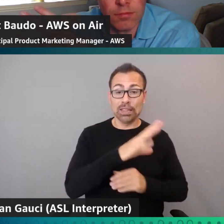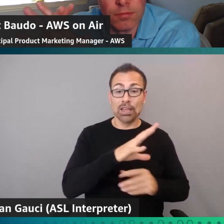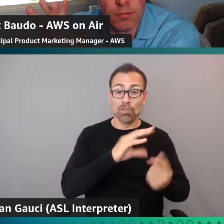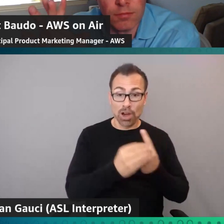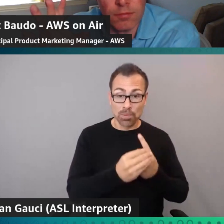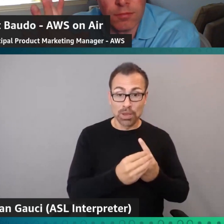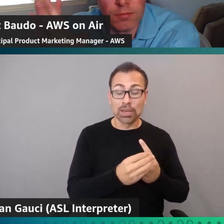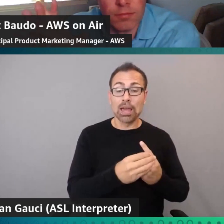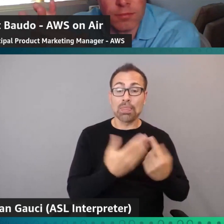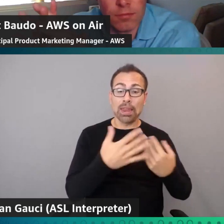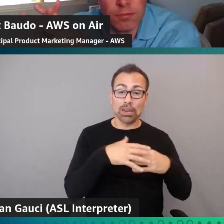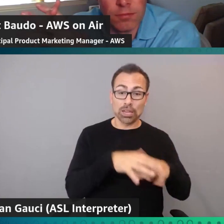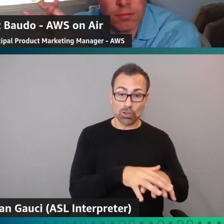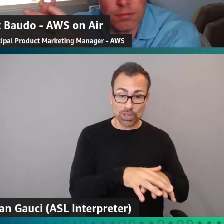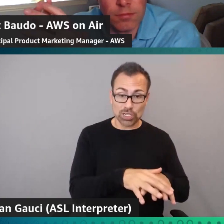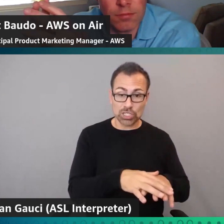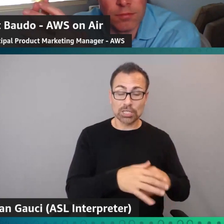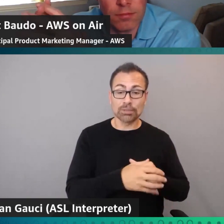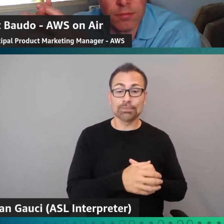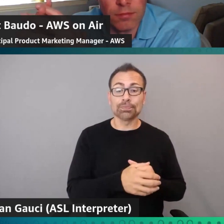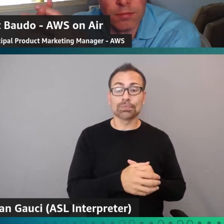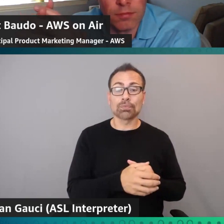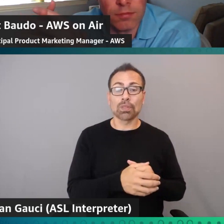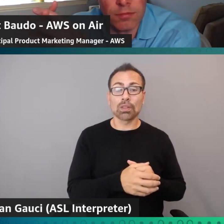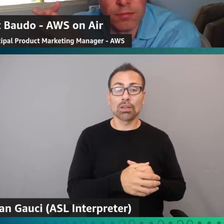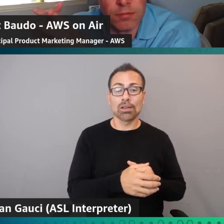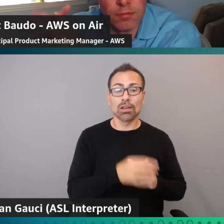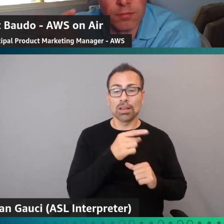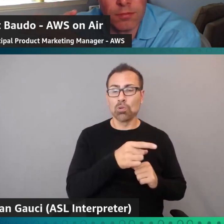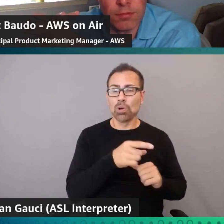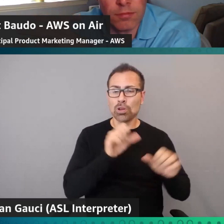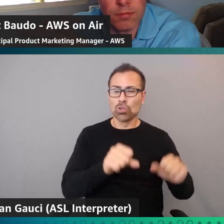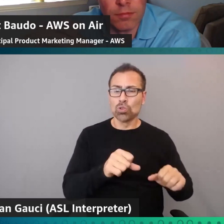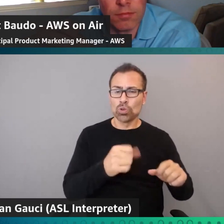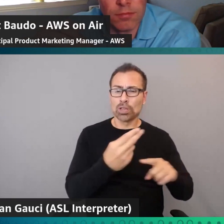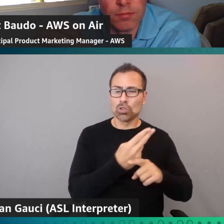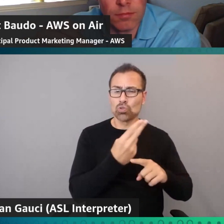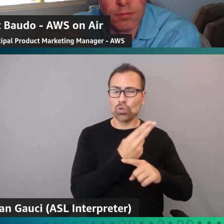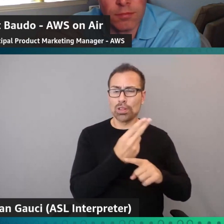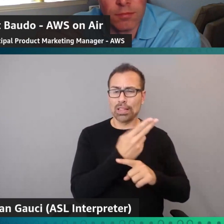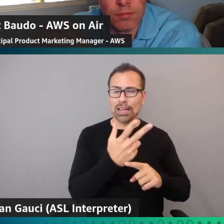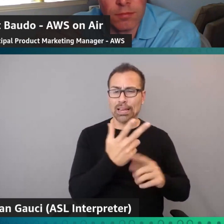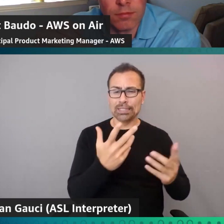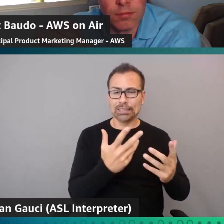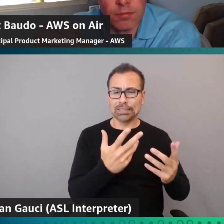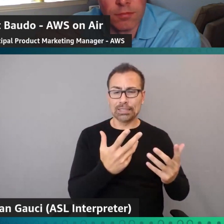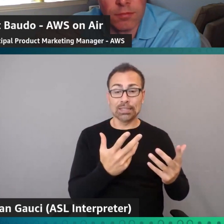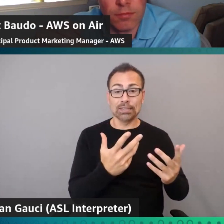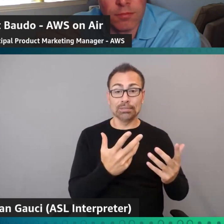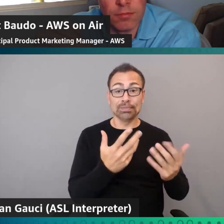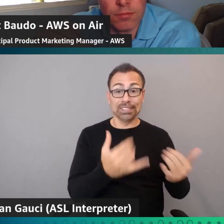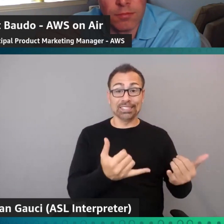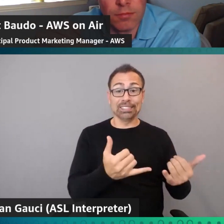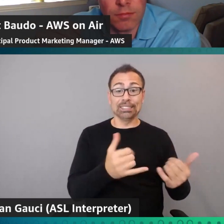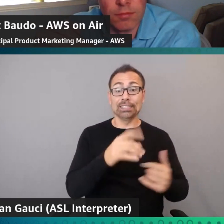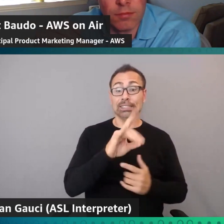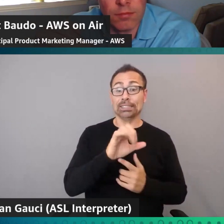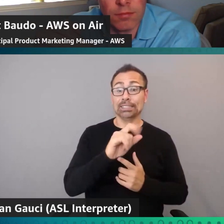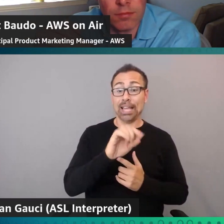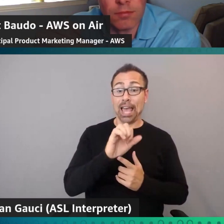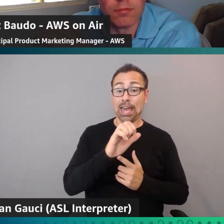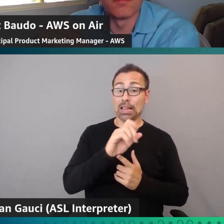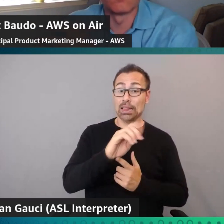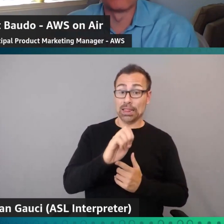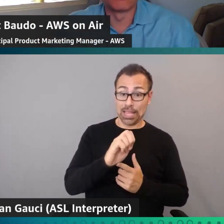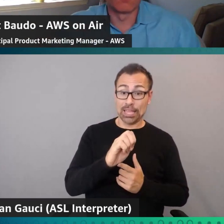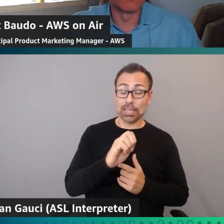can actually be they can utilize the existing data lake data source as a data source, and to be able to